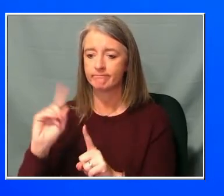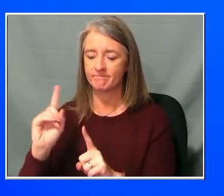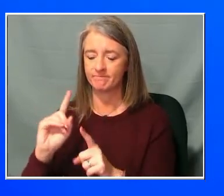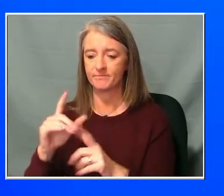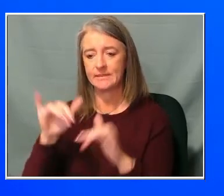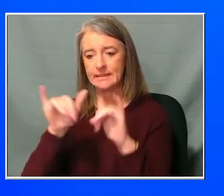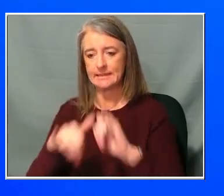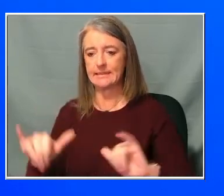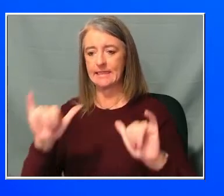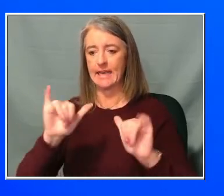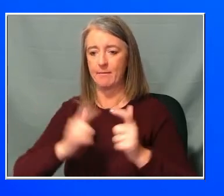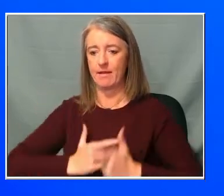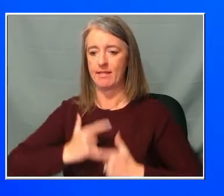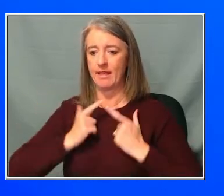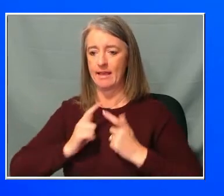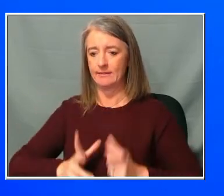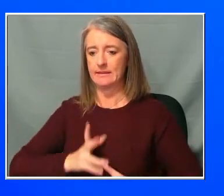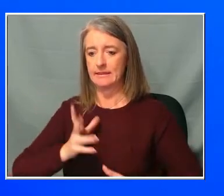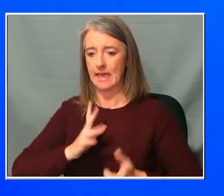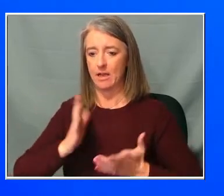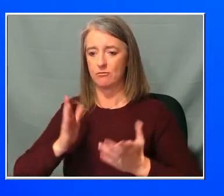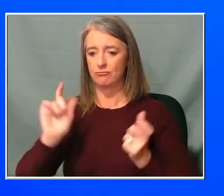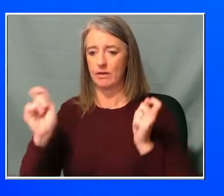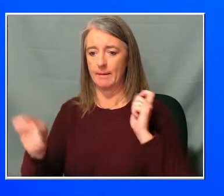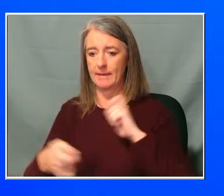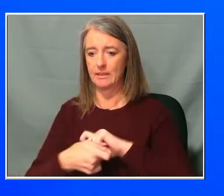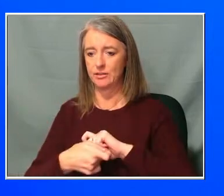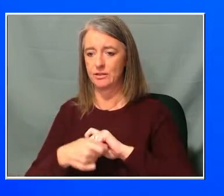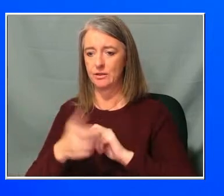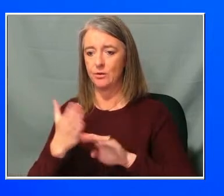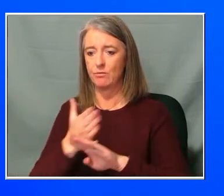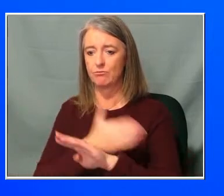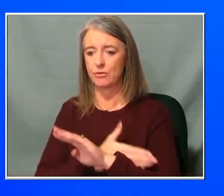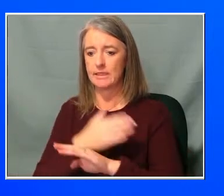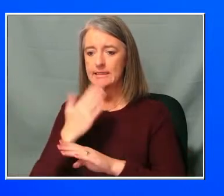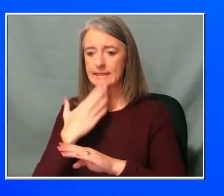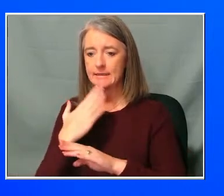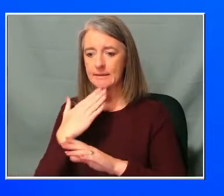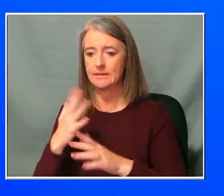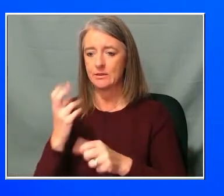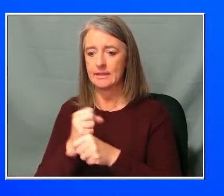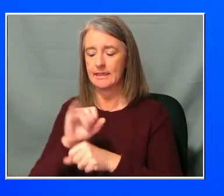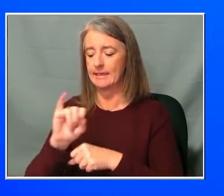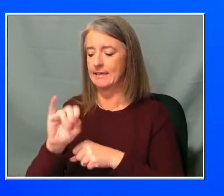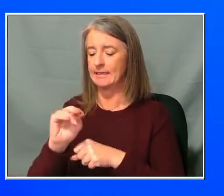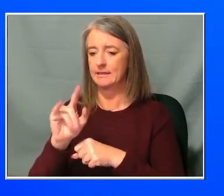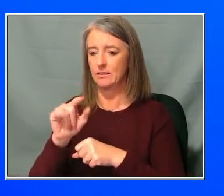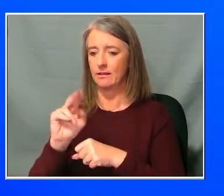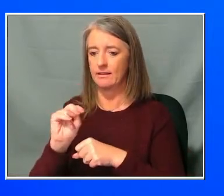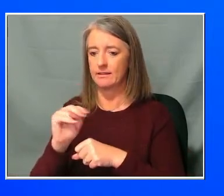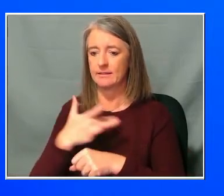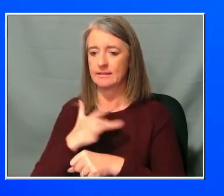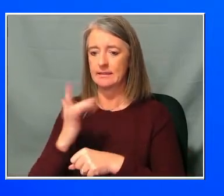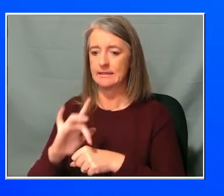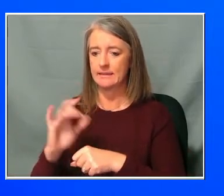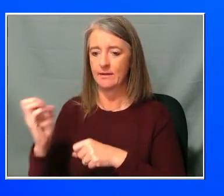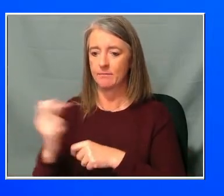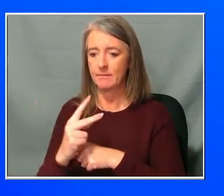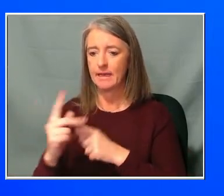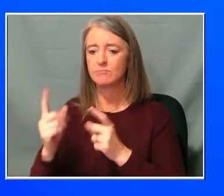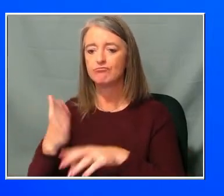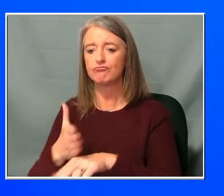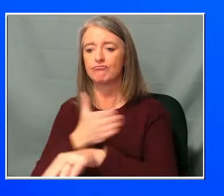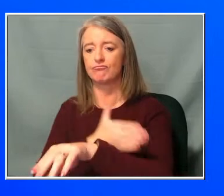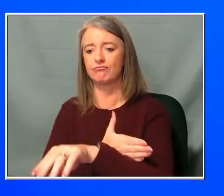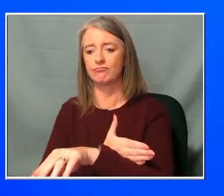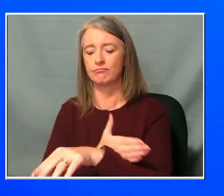lifestyle modifications are recommended for patients with pre-diabetes to regain that insulin sensitivity, mainly improvements